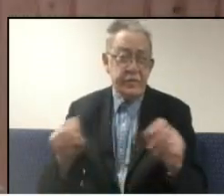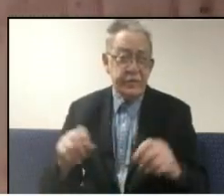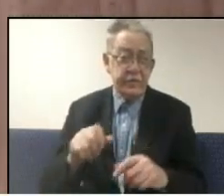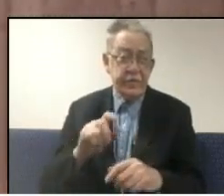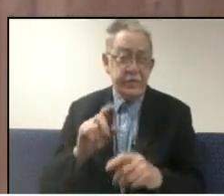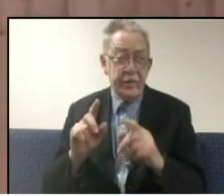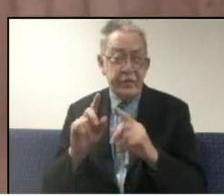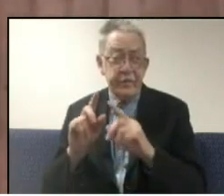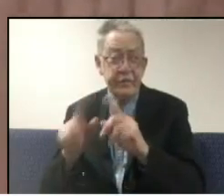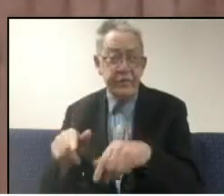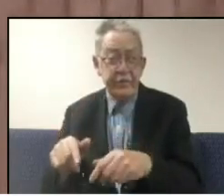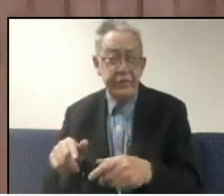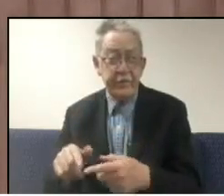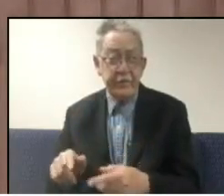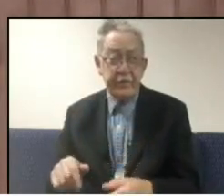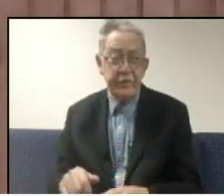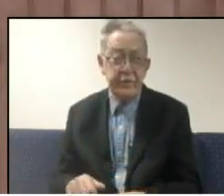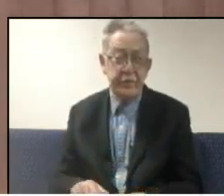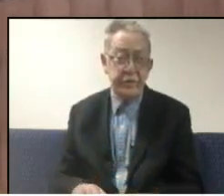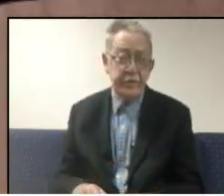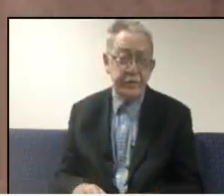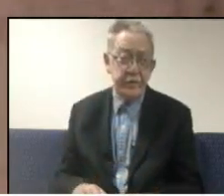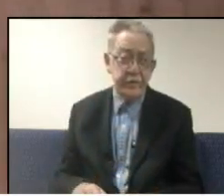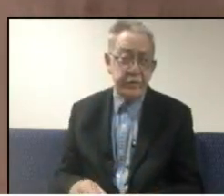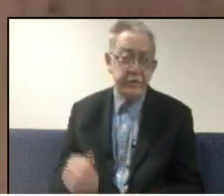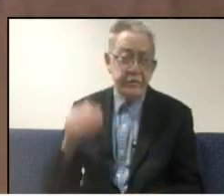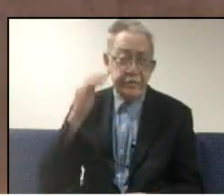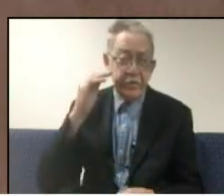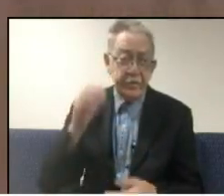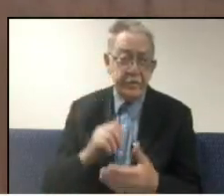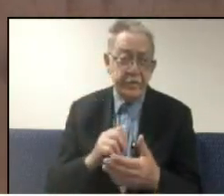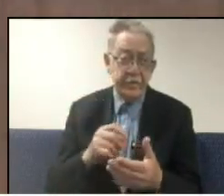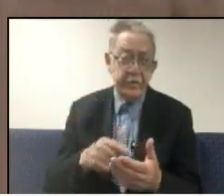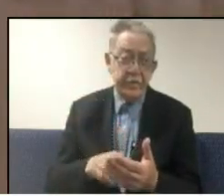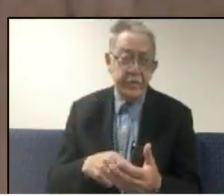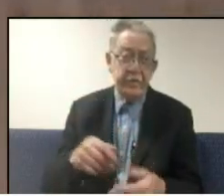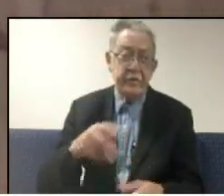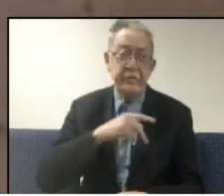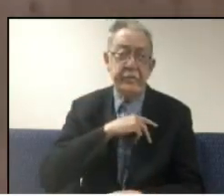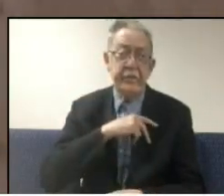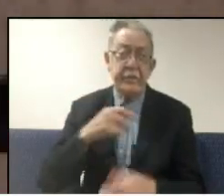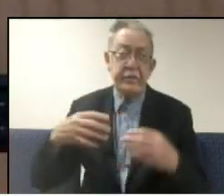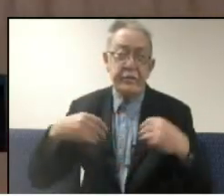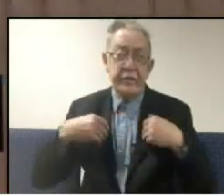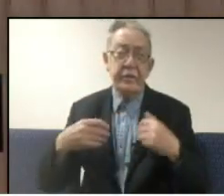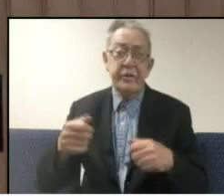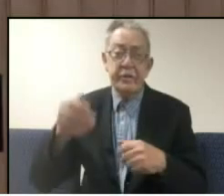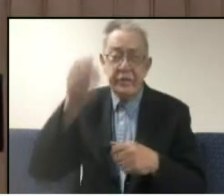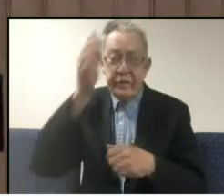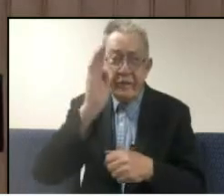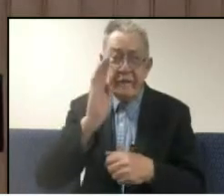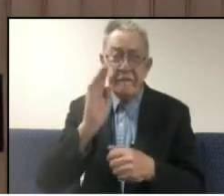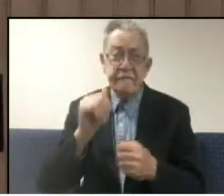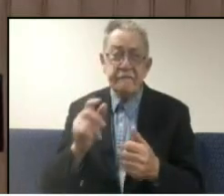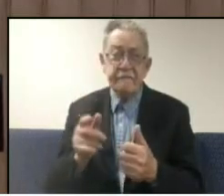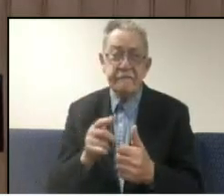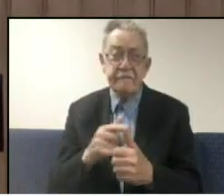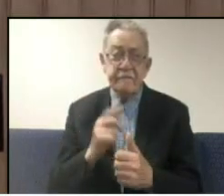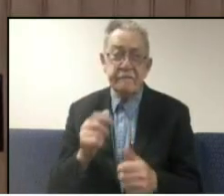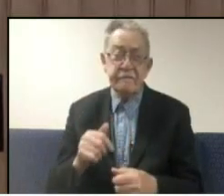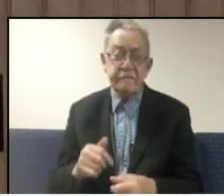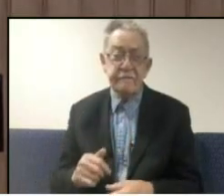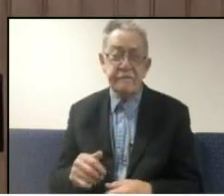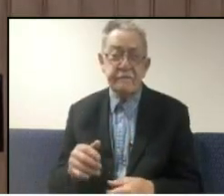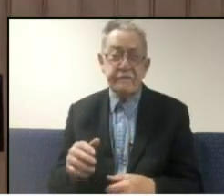you to remember this, write this down, know this. Paul, when he received God's initial impulse in his